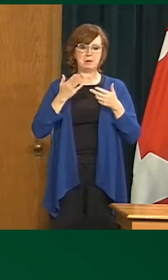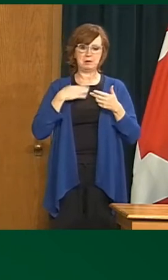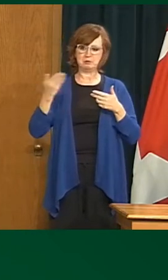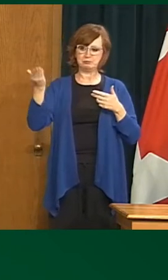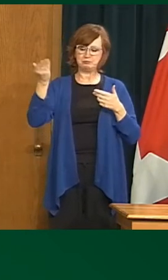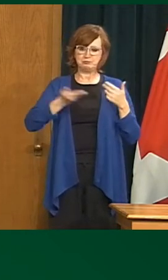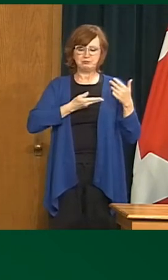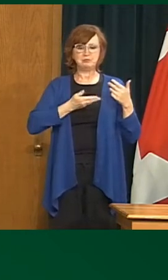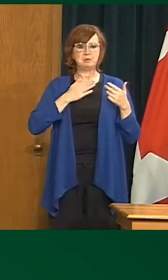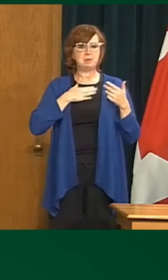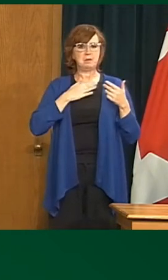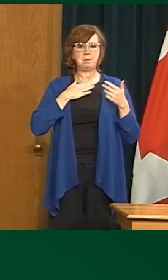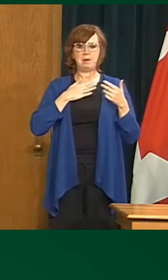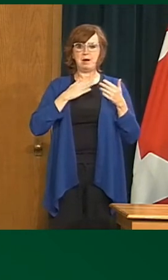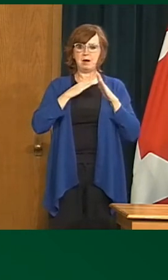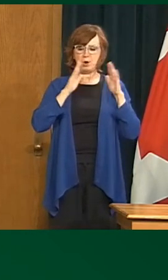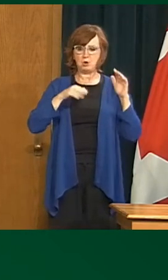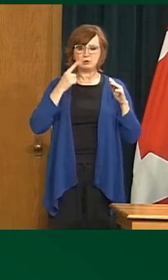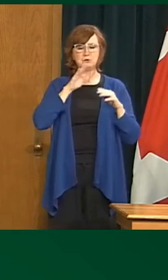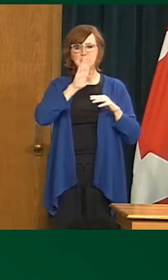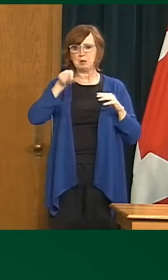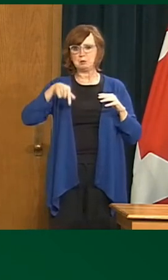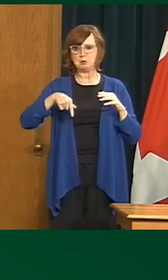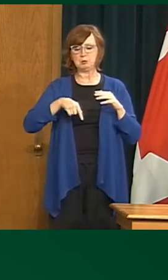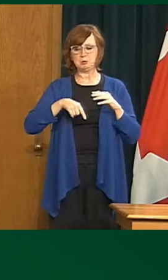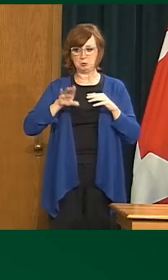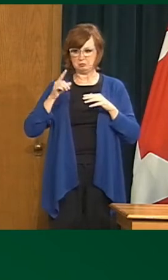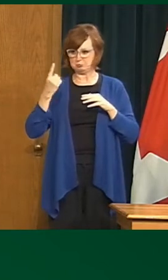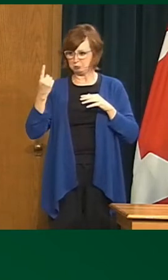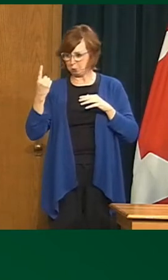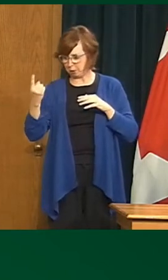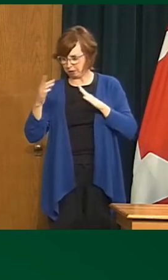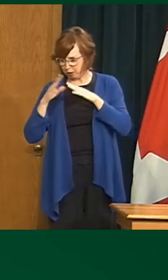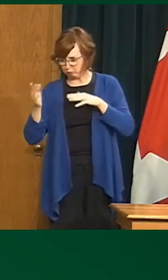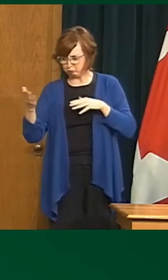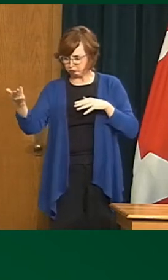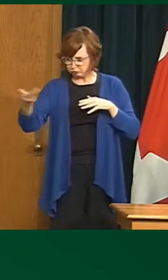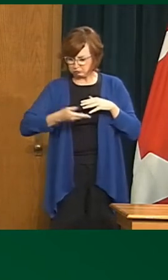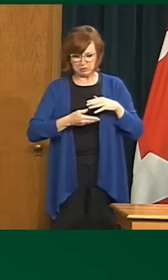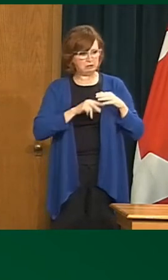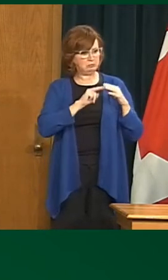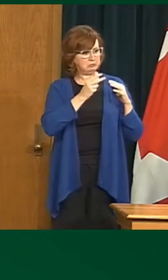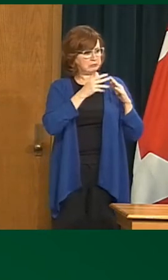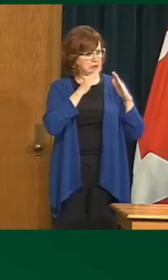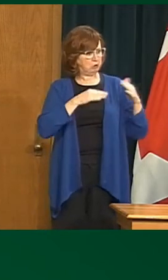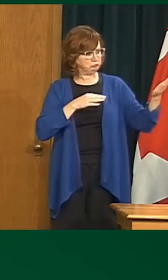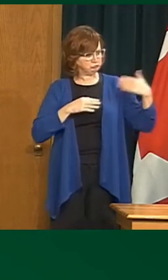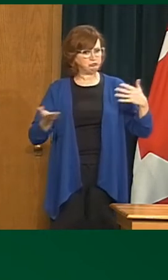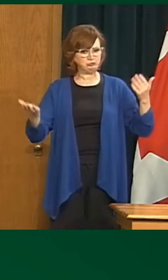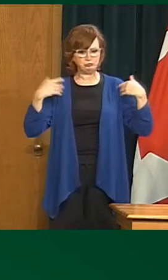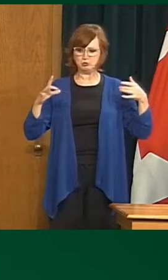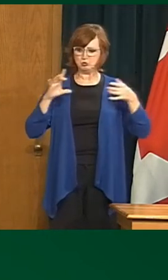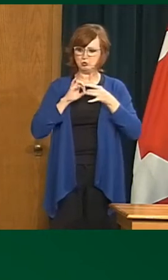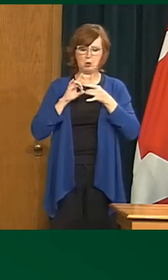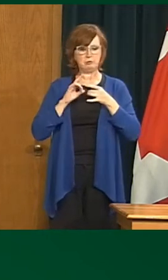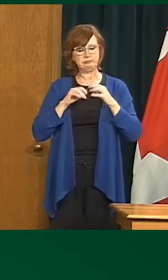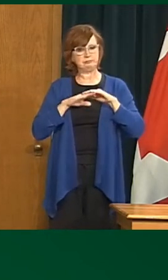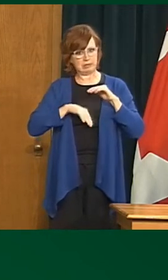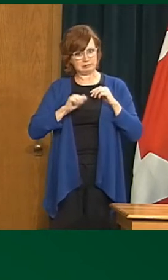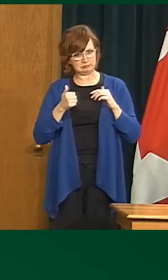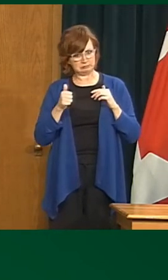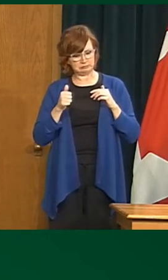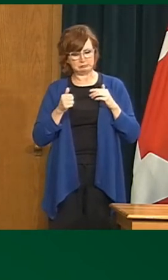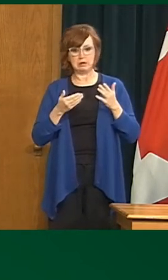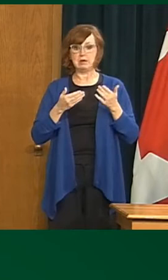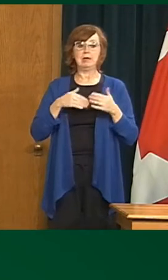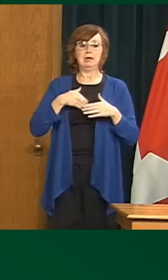friends from one or possibly two other households. Then on Tuesday, we are going to see